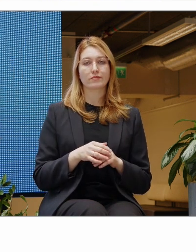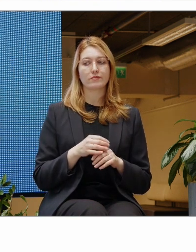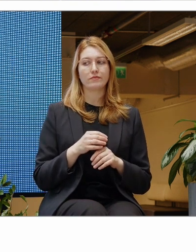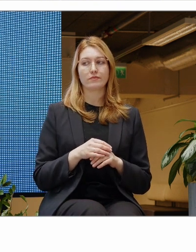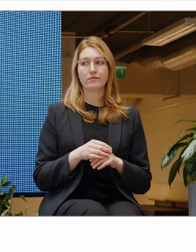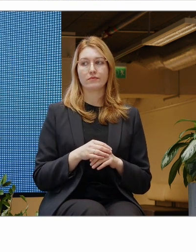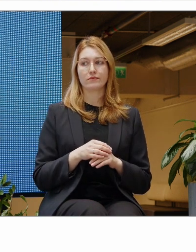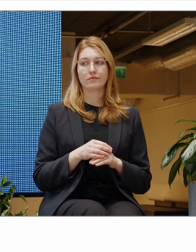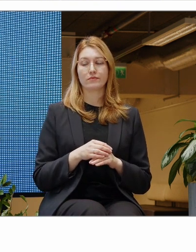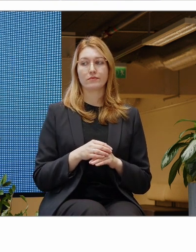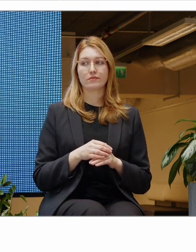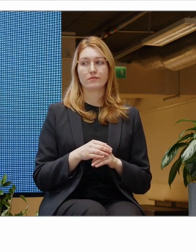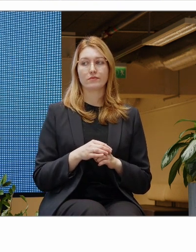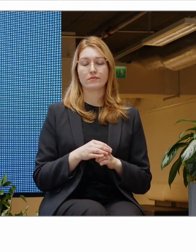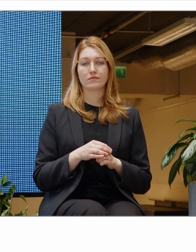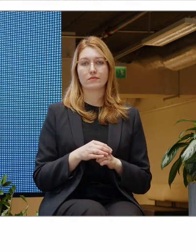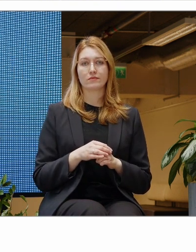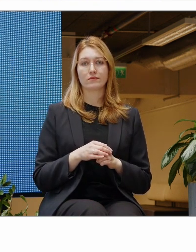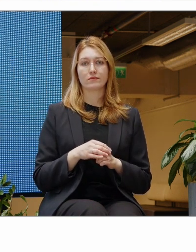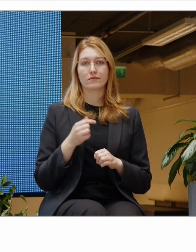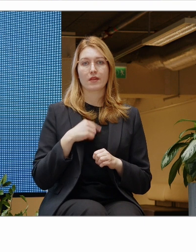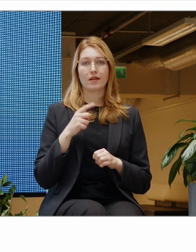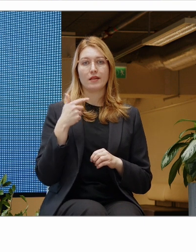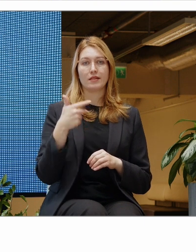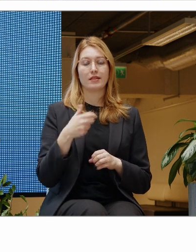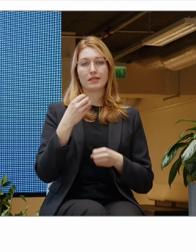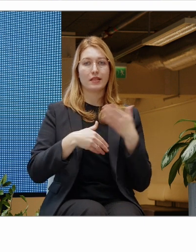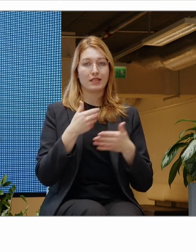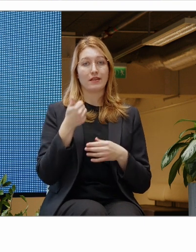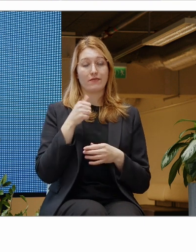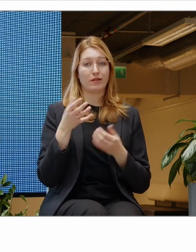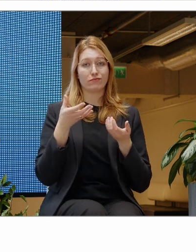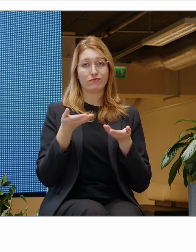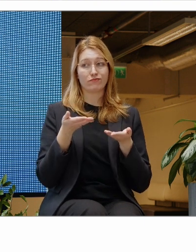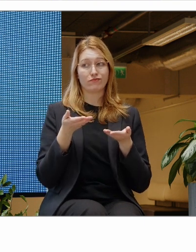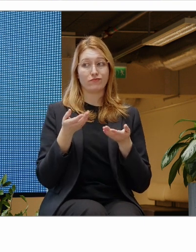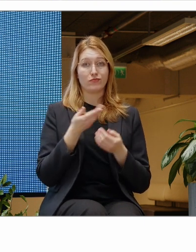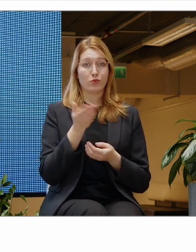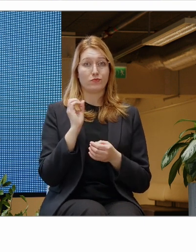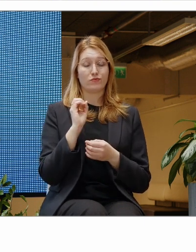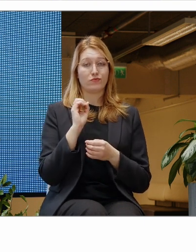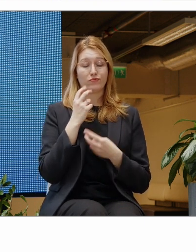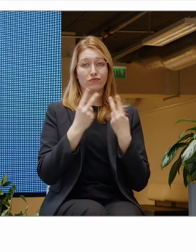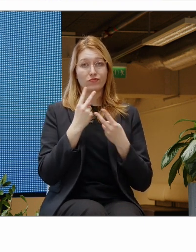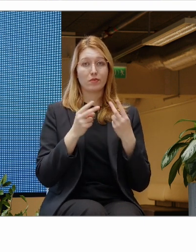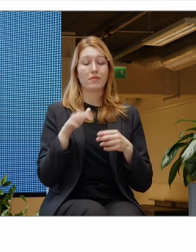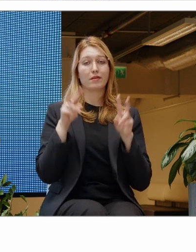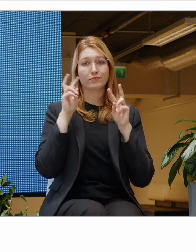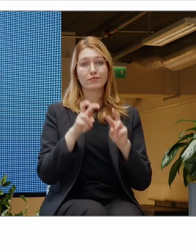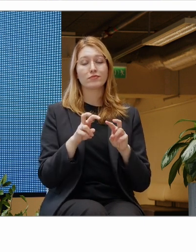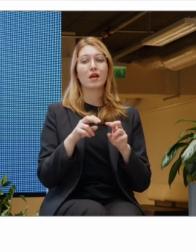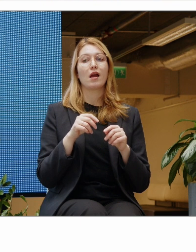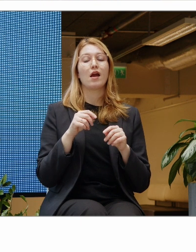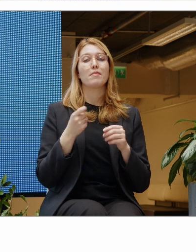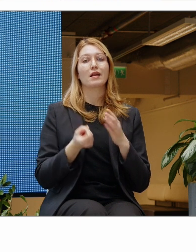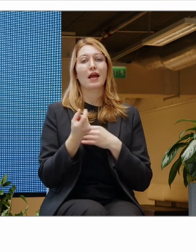toilet. So I've got 3 slides at the end which can be sent to you, which are full of resources. So I'm not going to go through all the